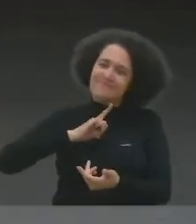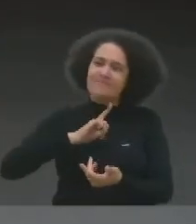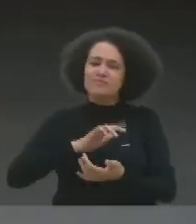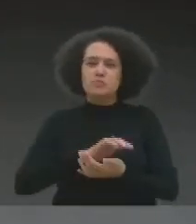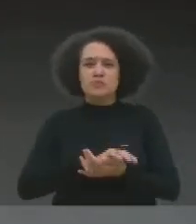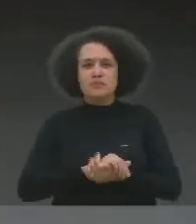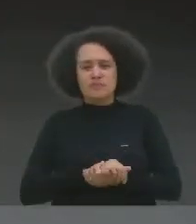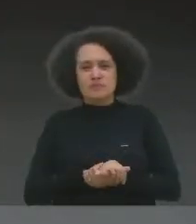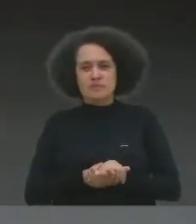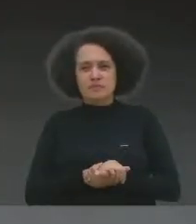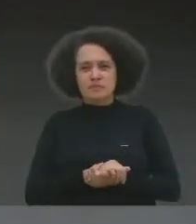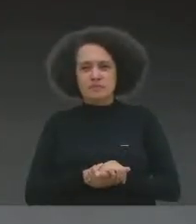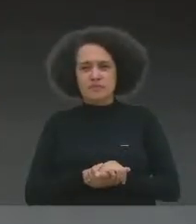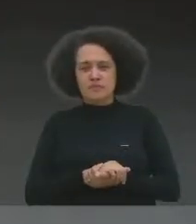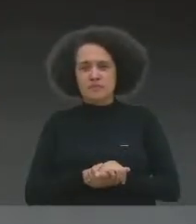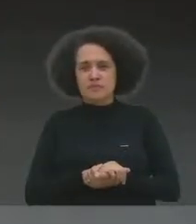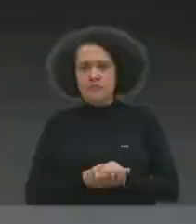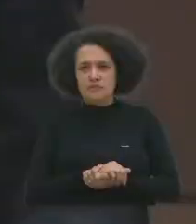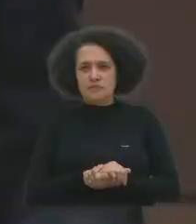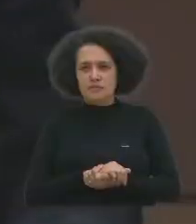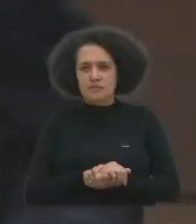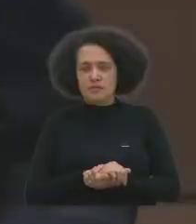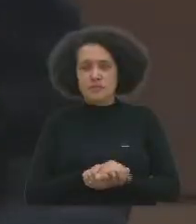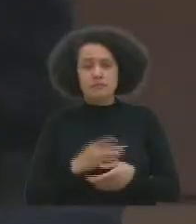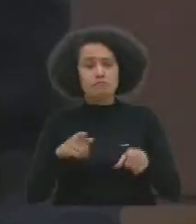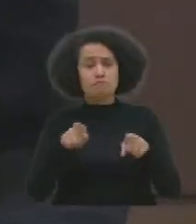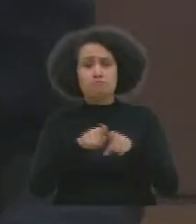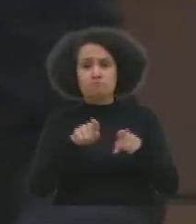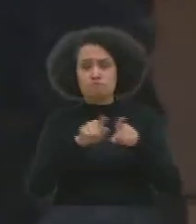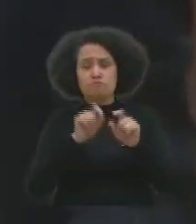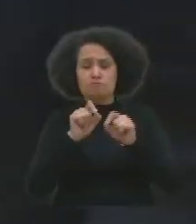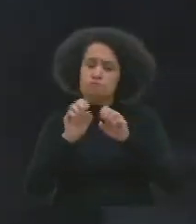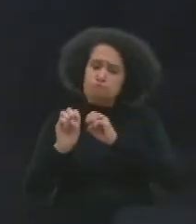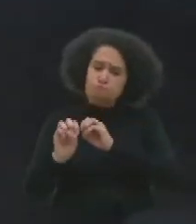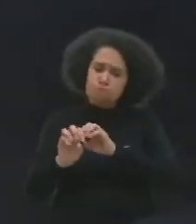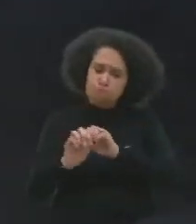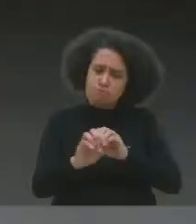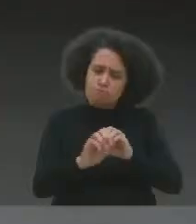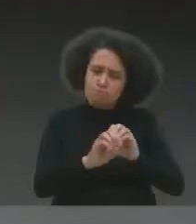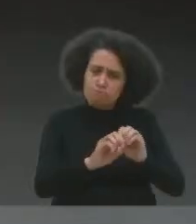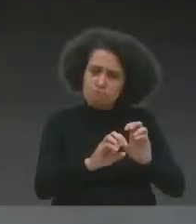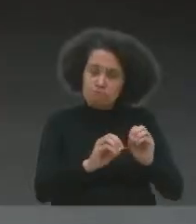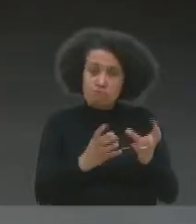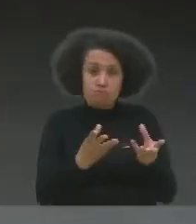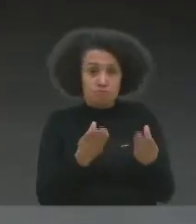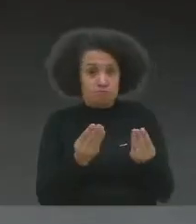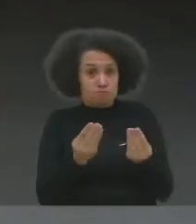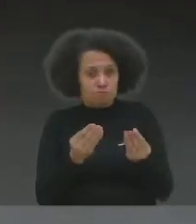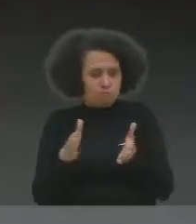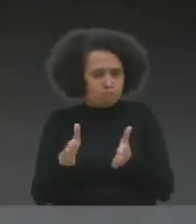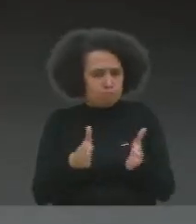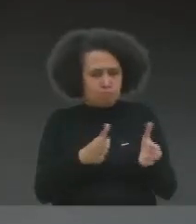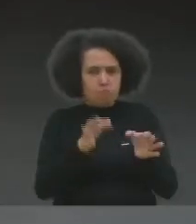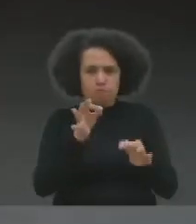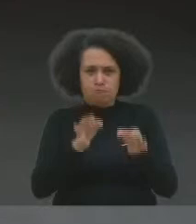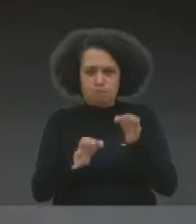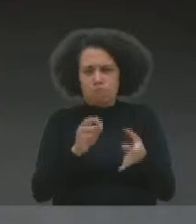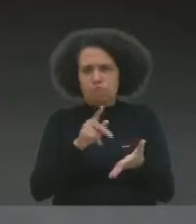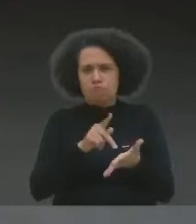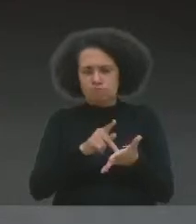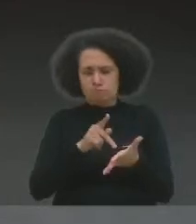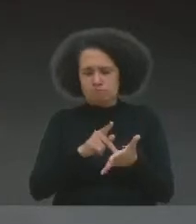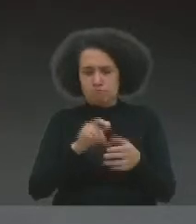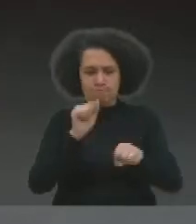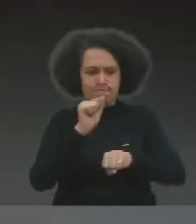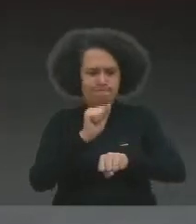righteousness shall be like the stars forever. E aqueles que ensinaram muitos no caminho da justiça, da verdade, brilharão